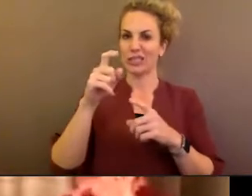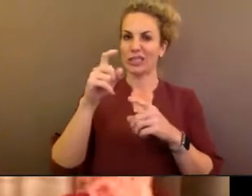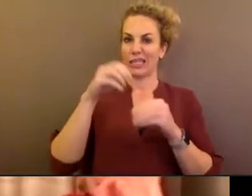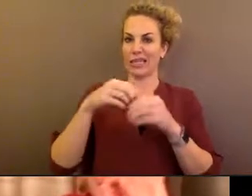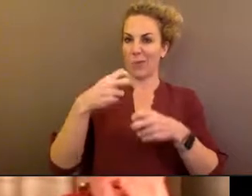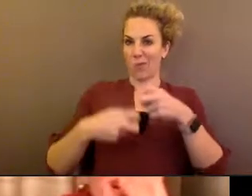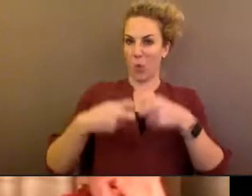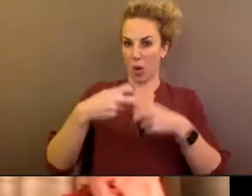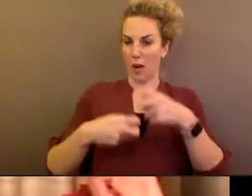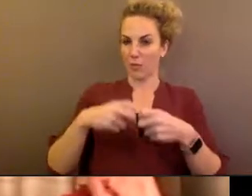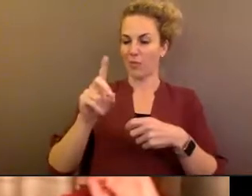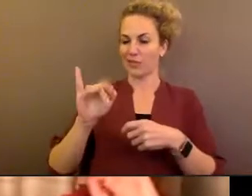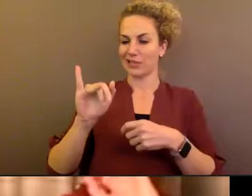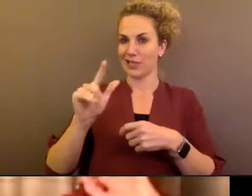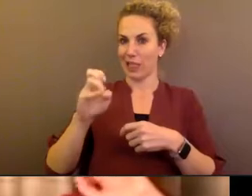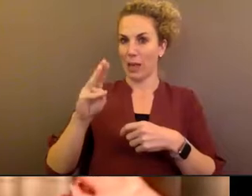dilemma,